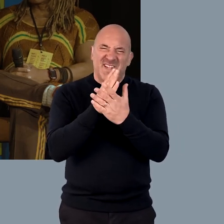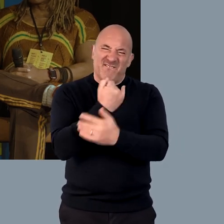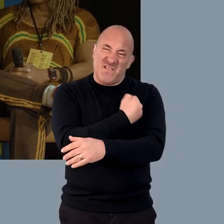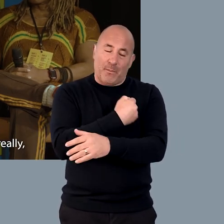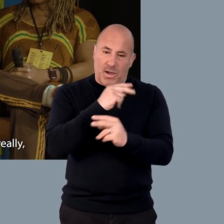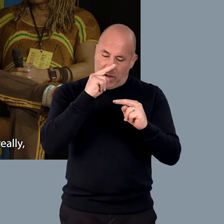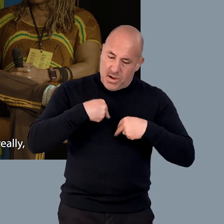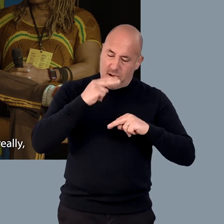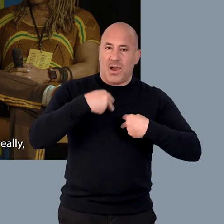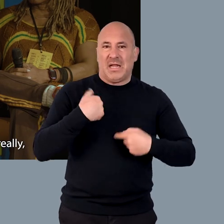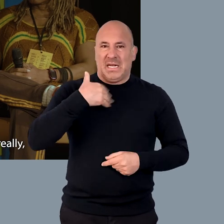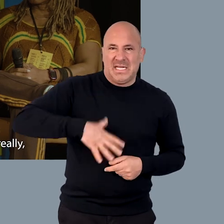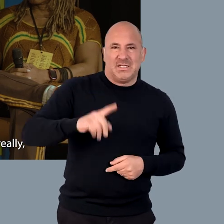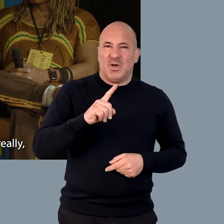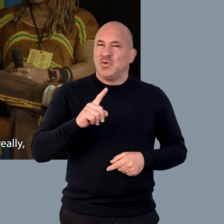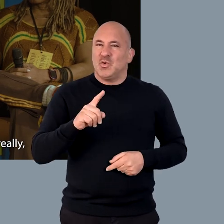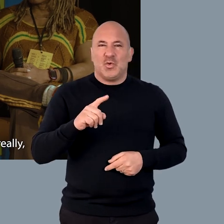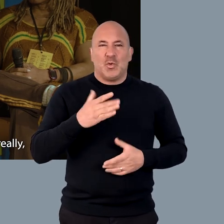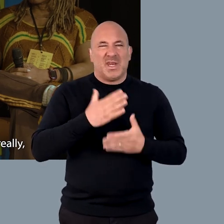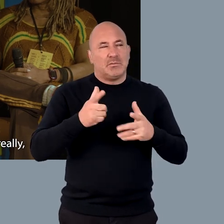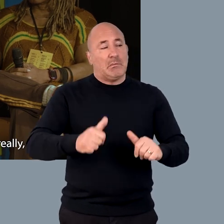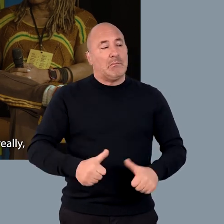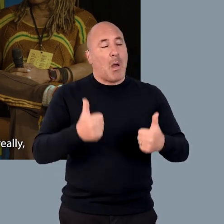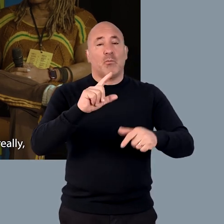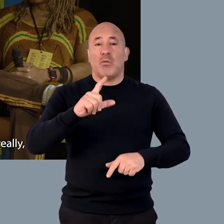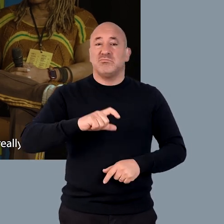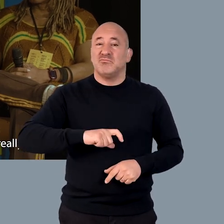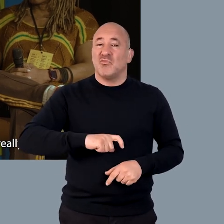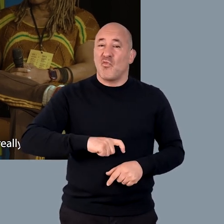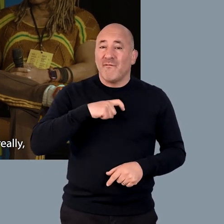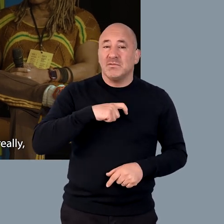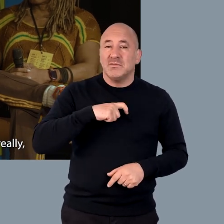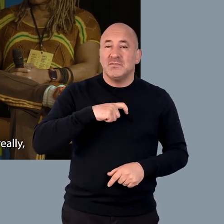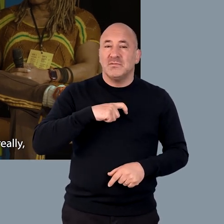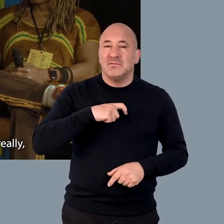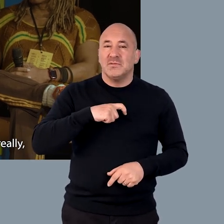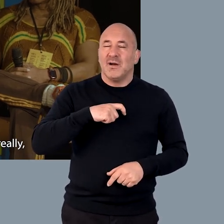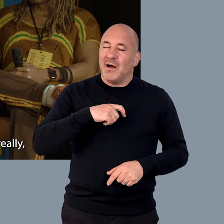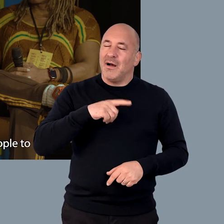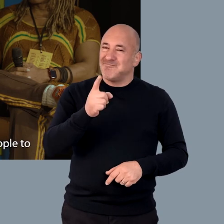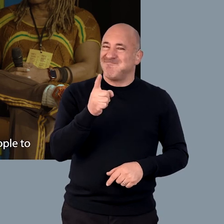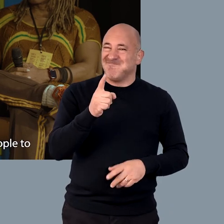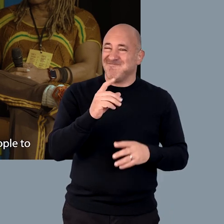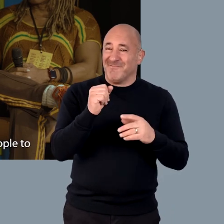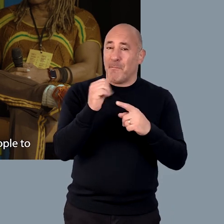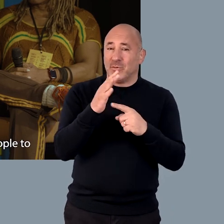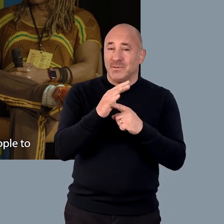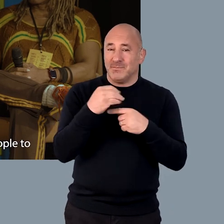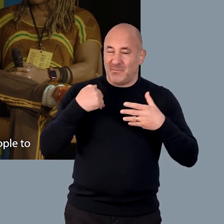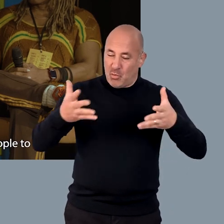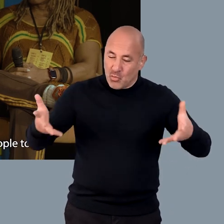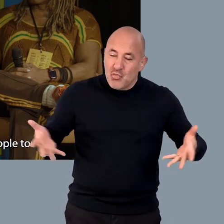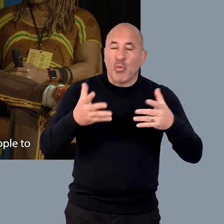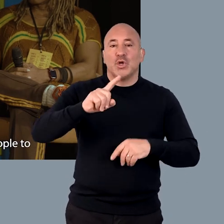You know, it's that it's some vulnerable work and It takes it takes some confidence, which is why it's really I think important also